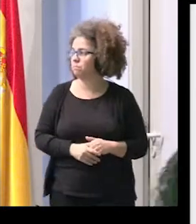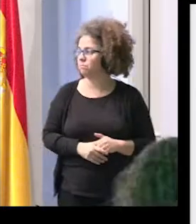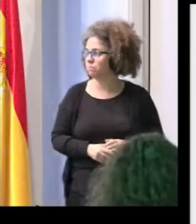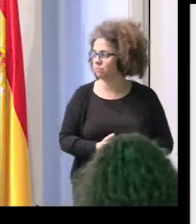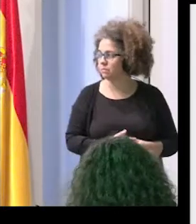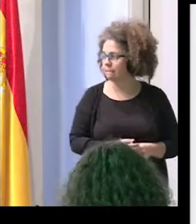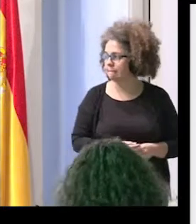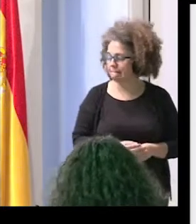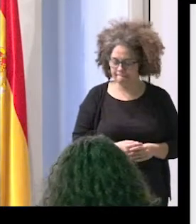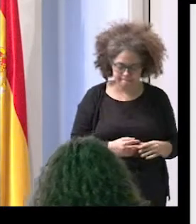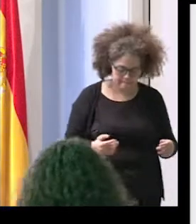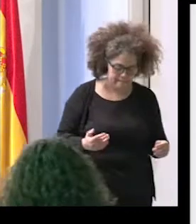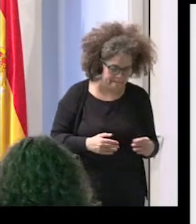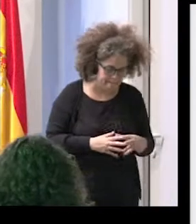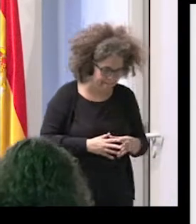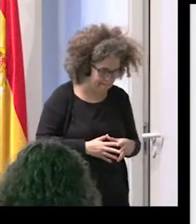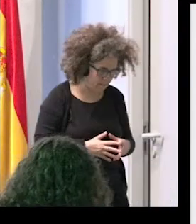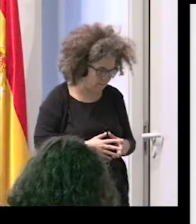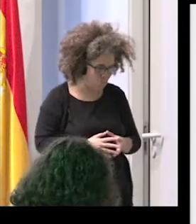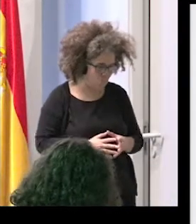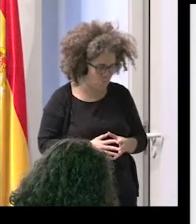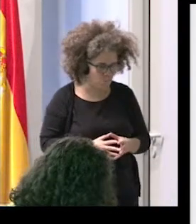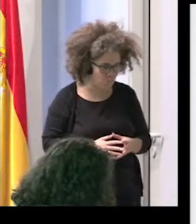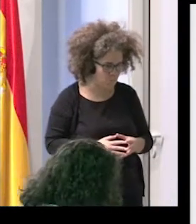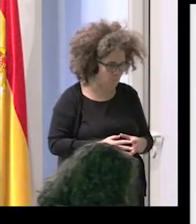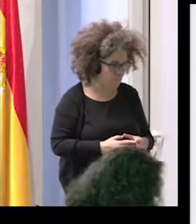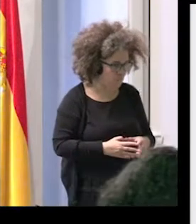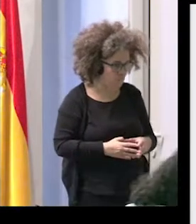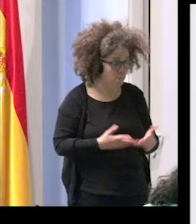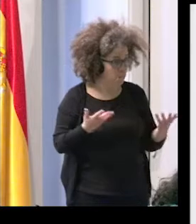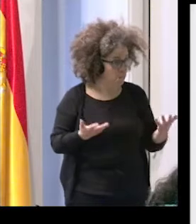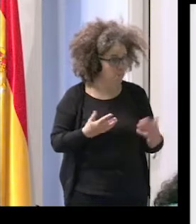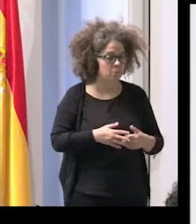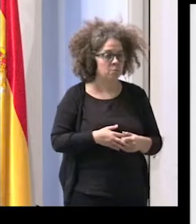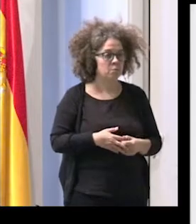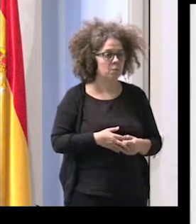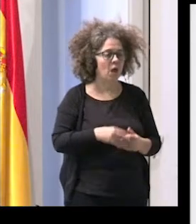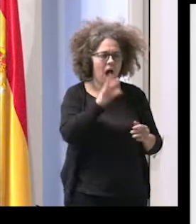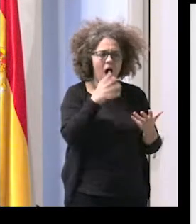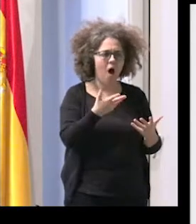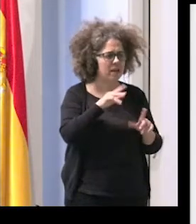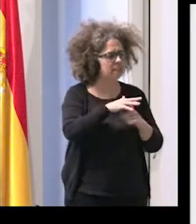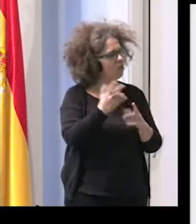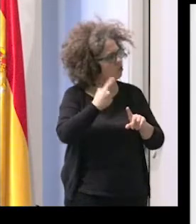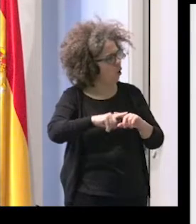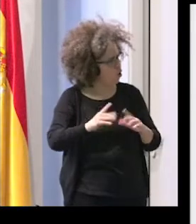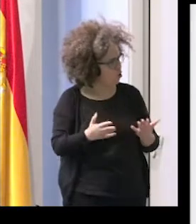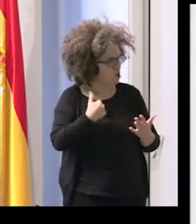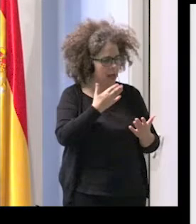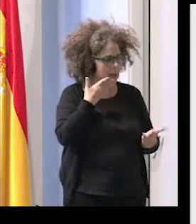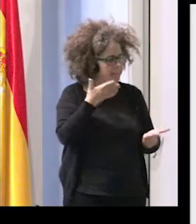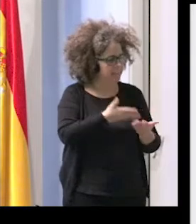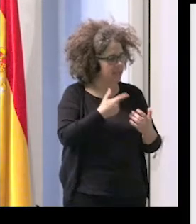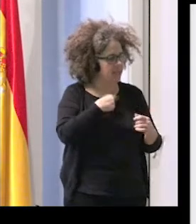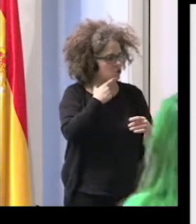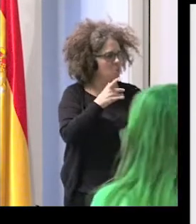If we ask children a more difficult listening task, we start to see some of the challenges that they have.